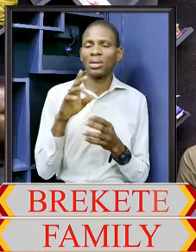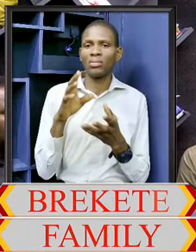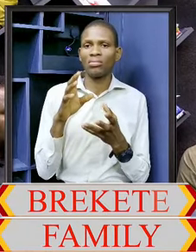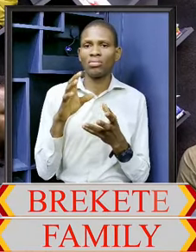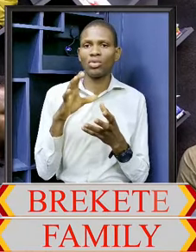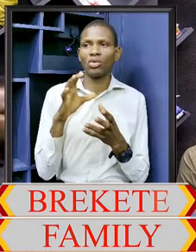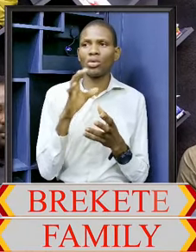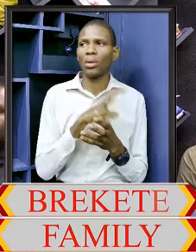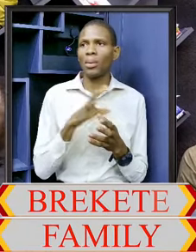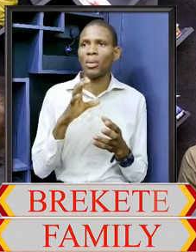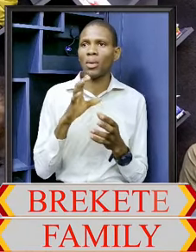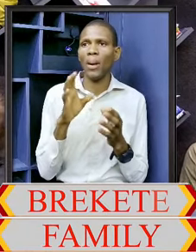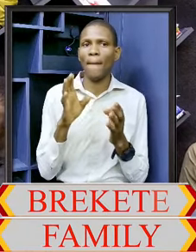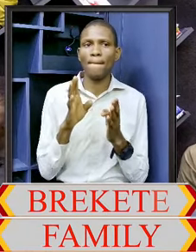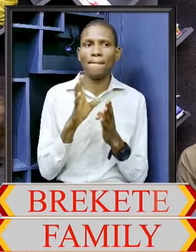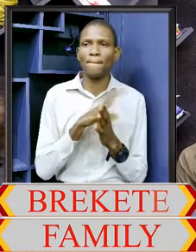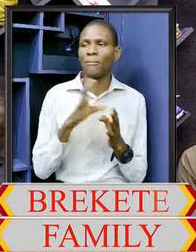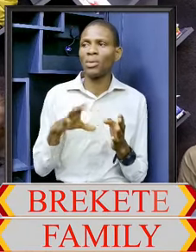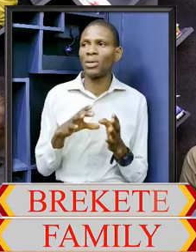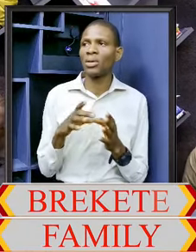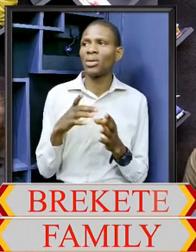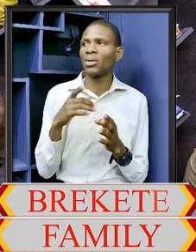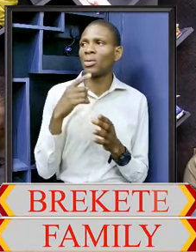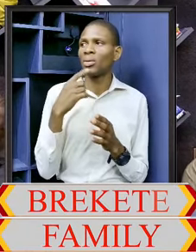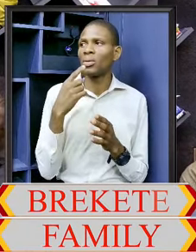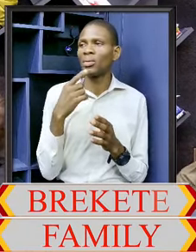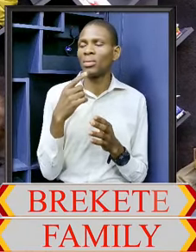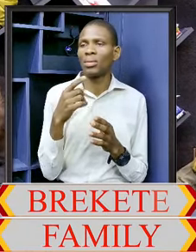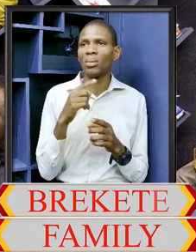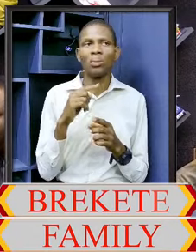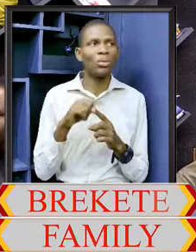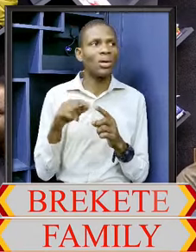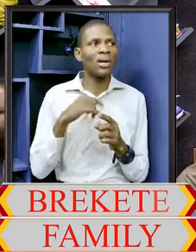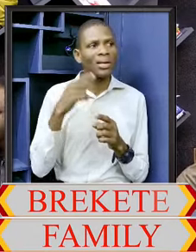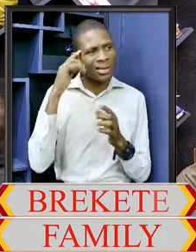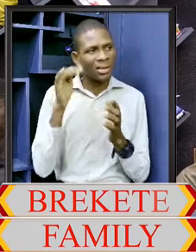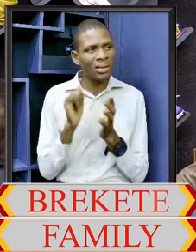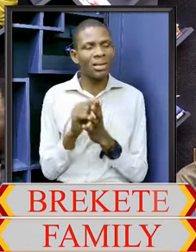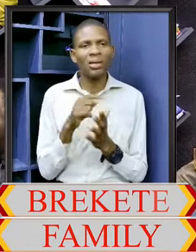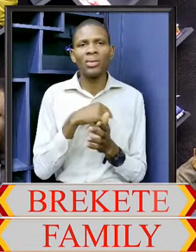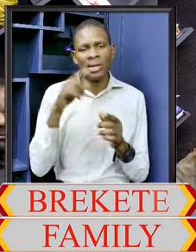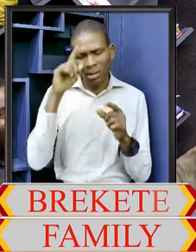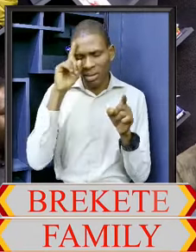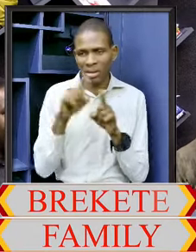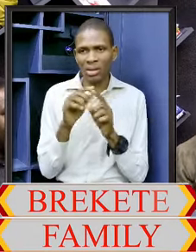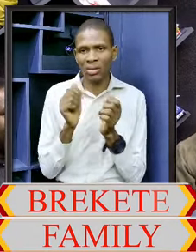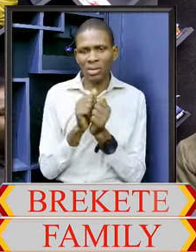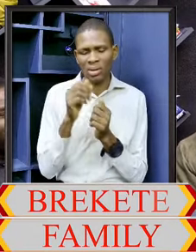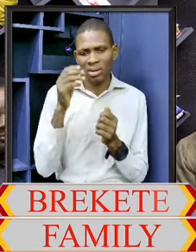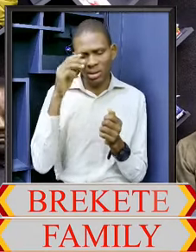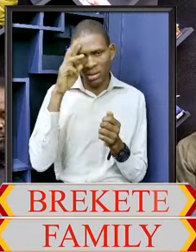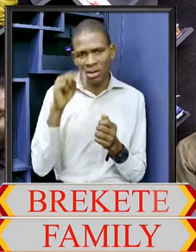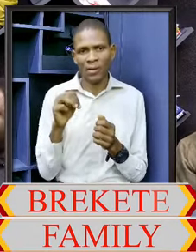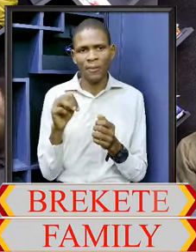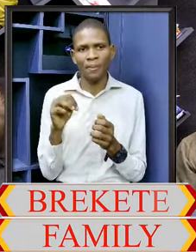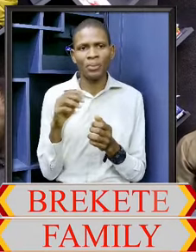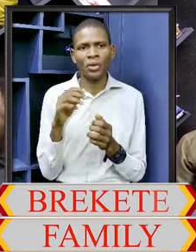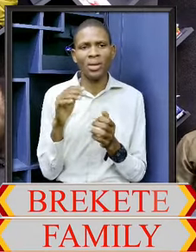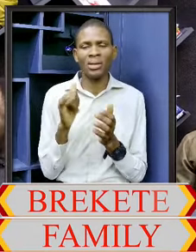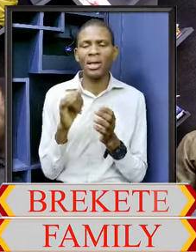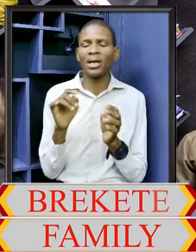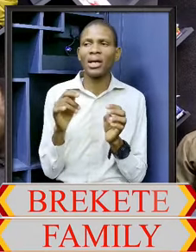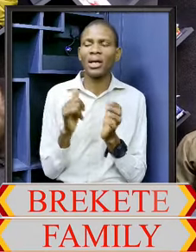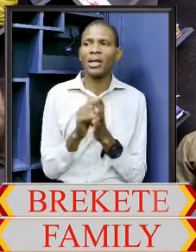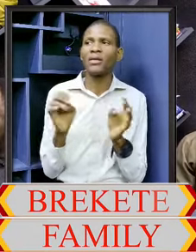sir. Who win the election? But I think say we be agree with them that day. Even the board